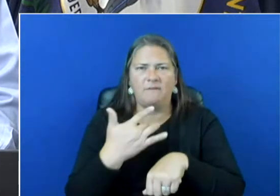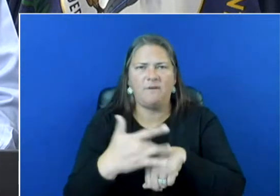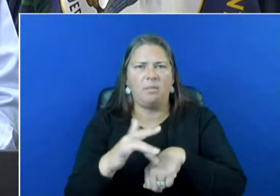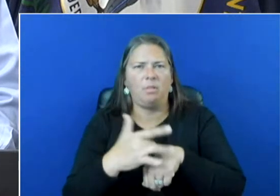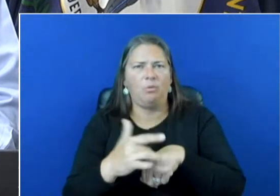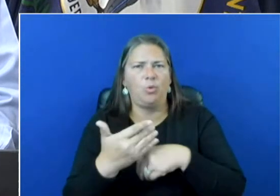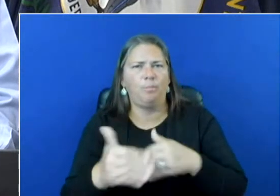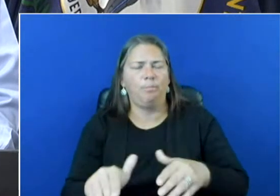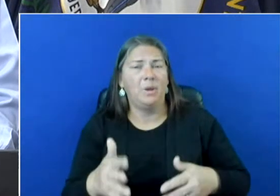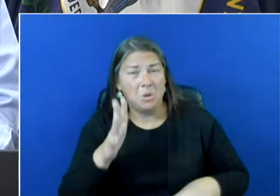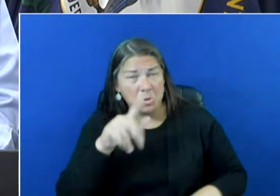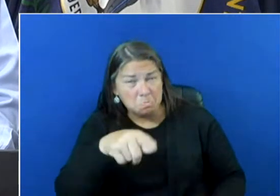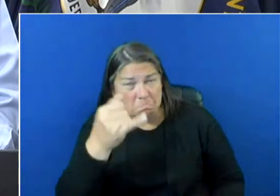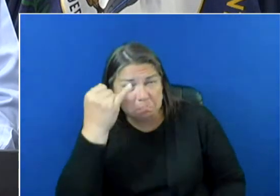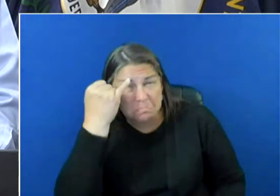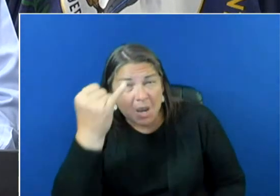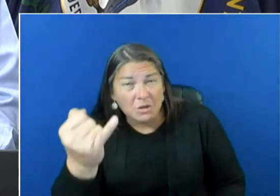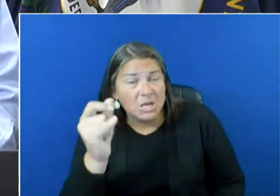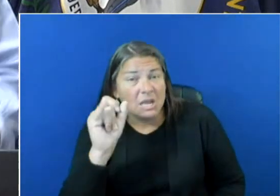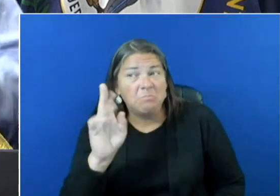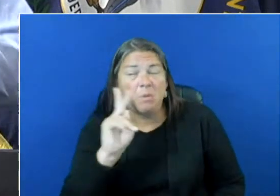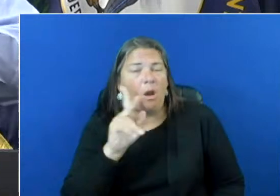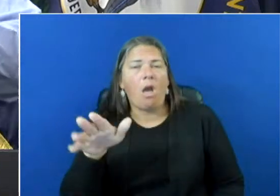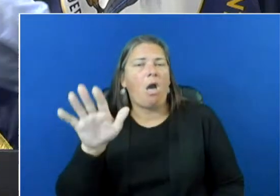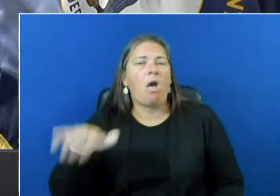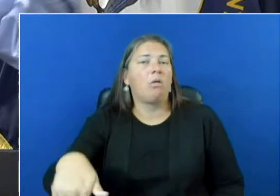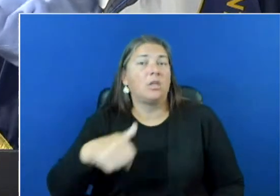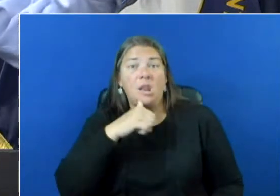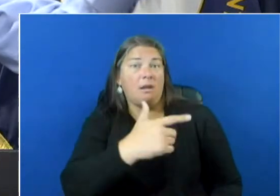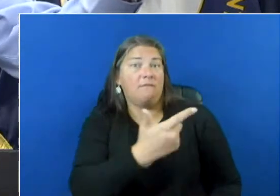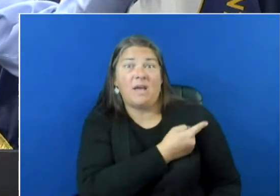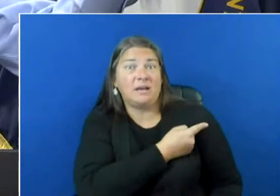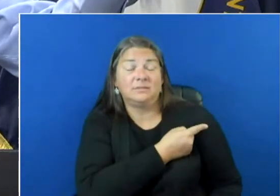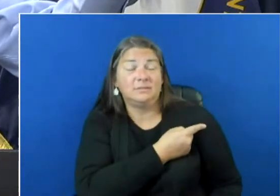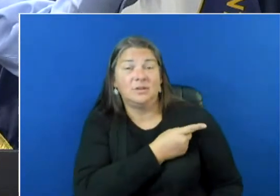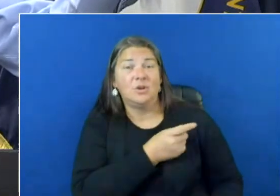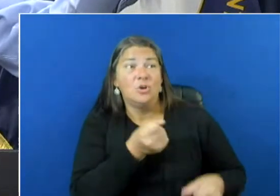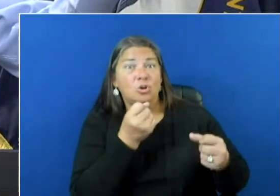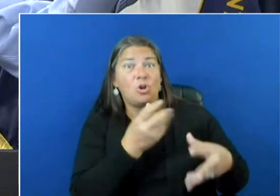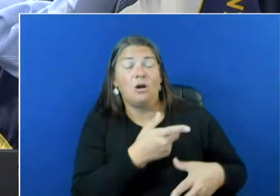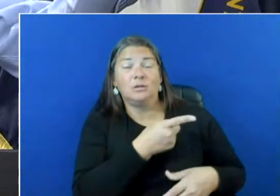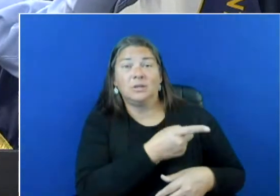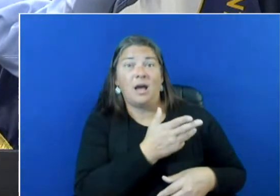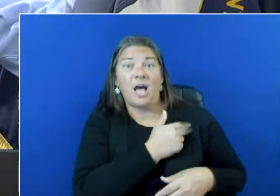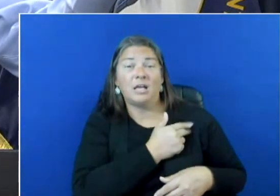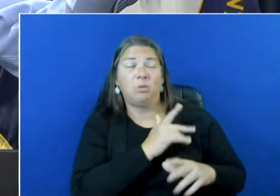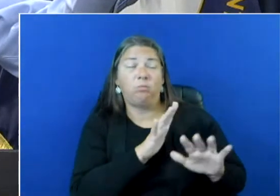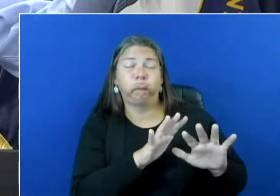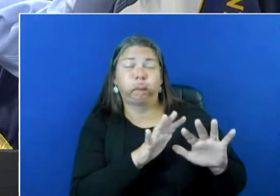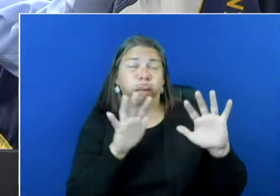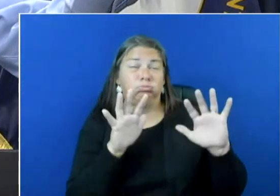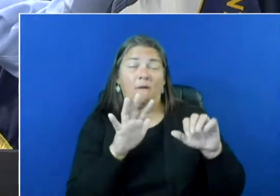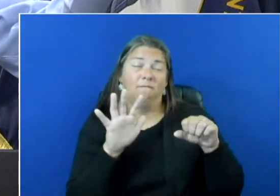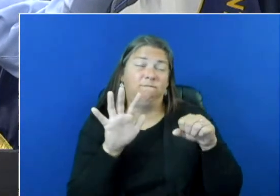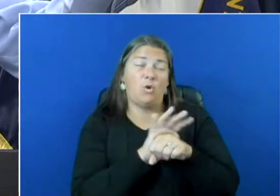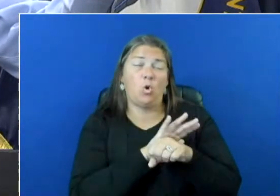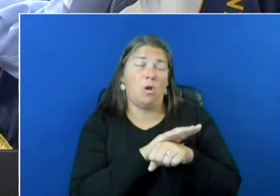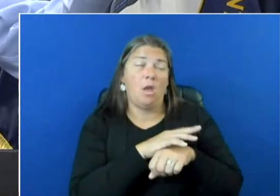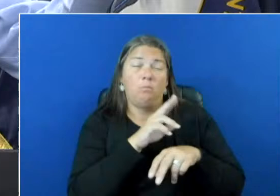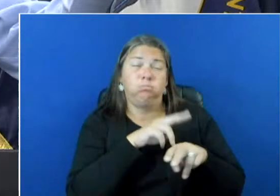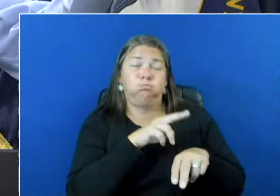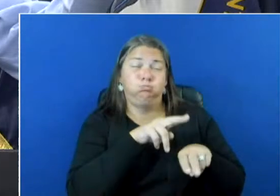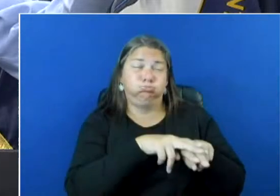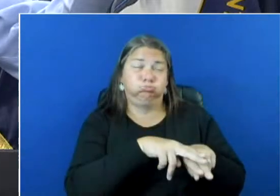imagine if people's failure to get vaccinated filled up every single hospital bed, and then somebody had a heart